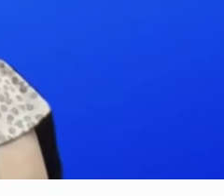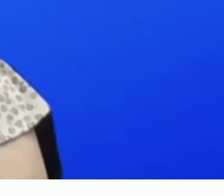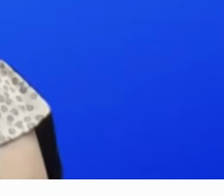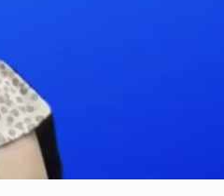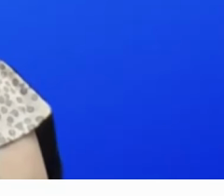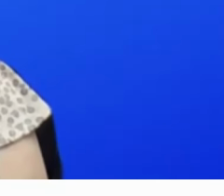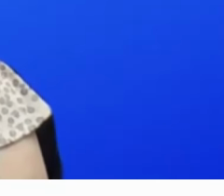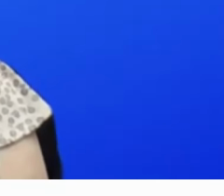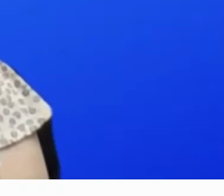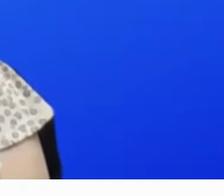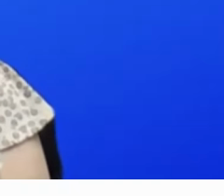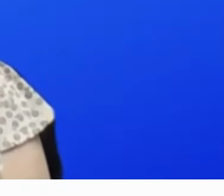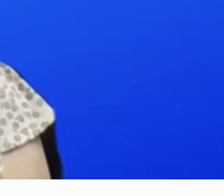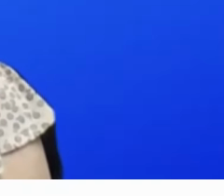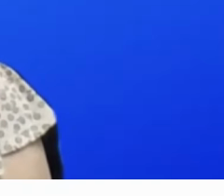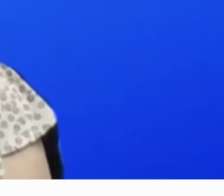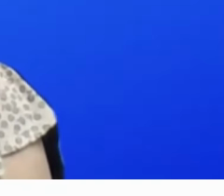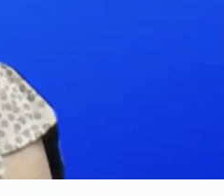So